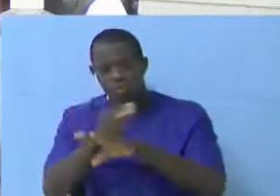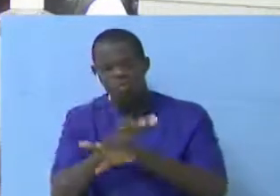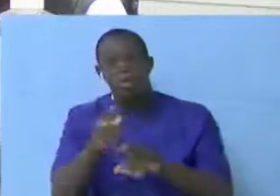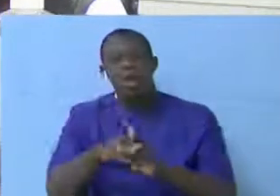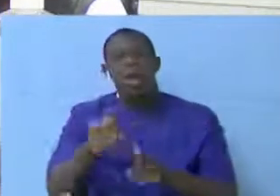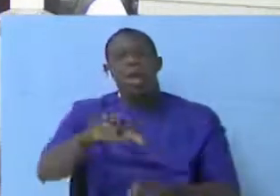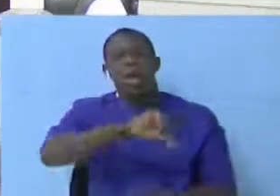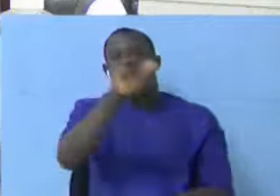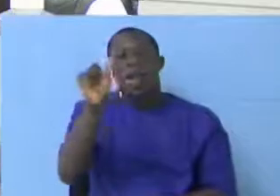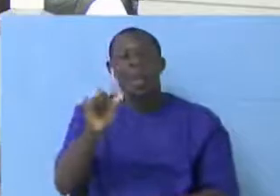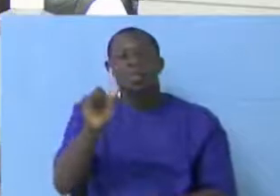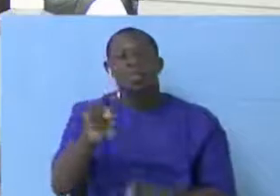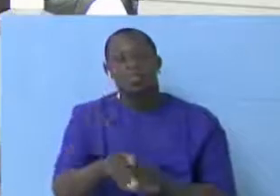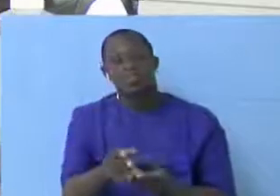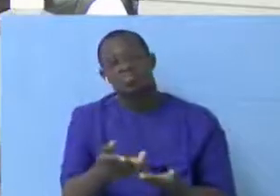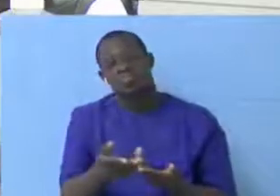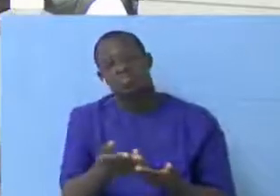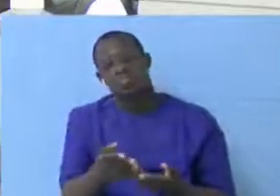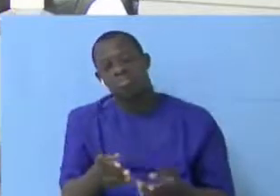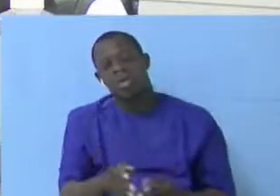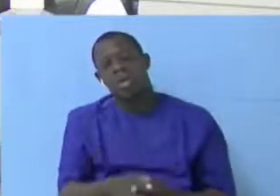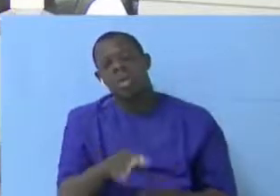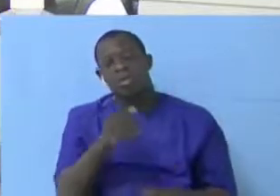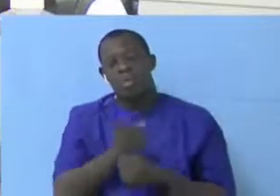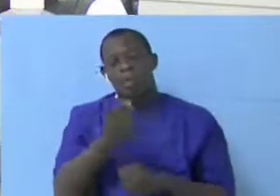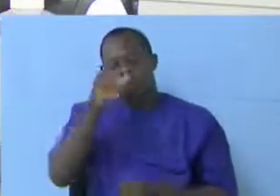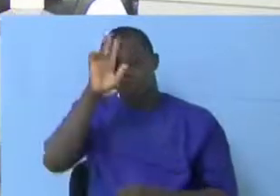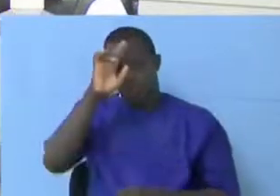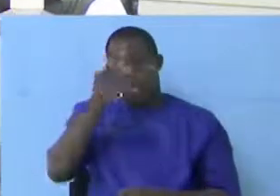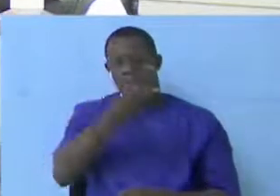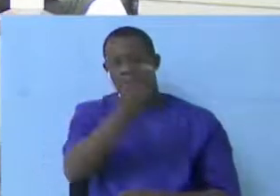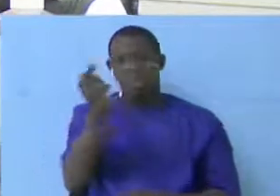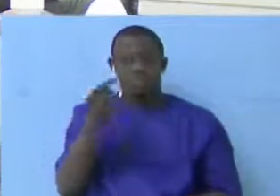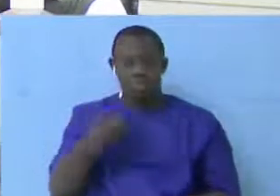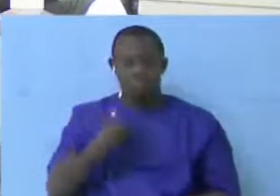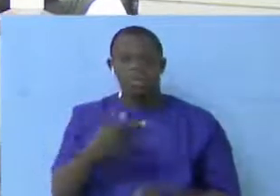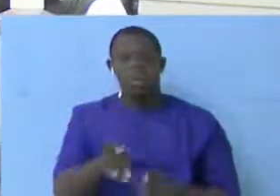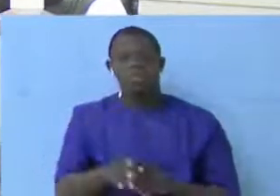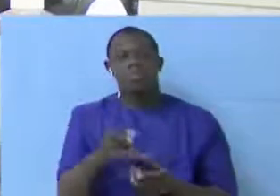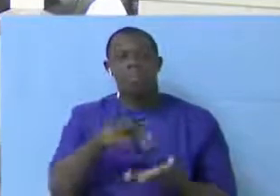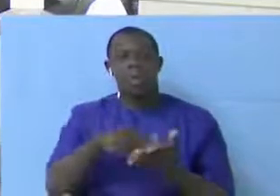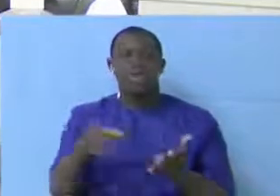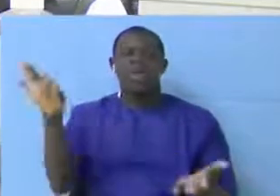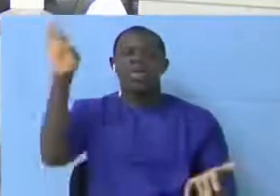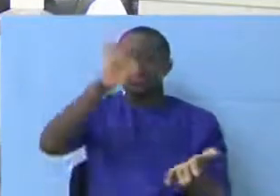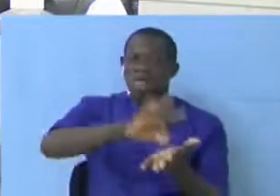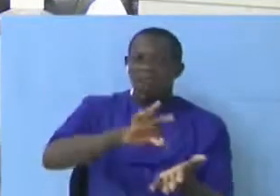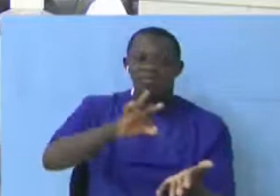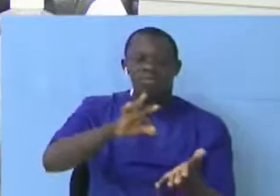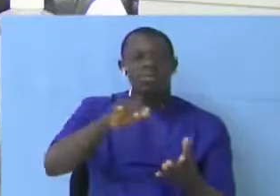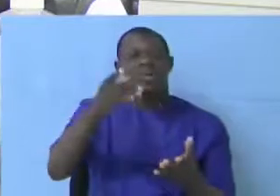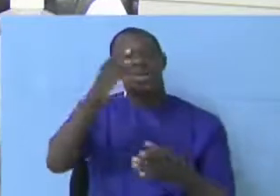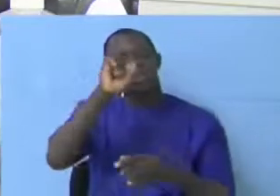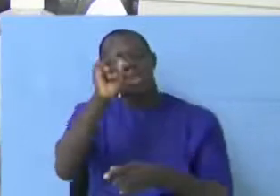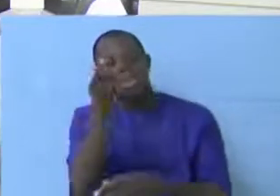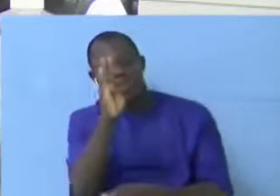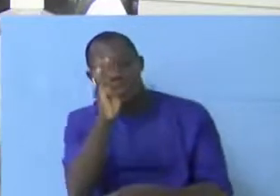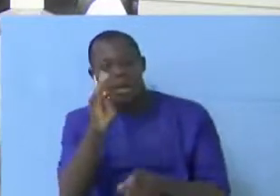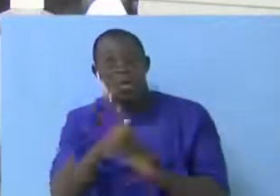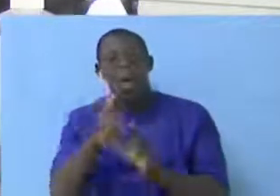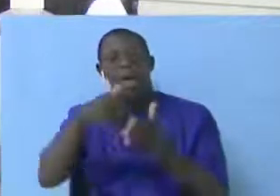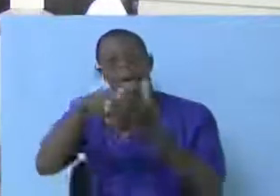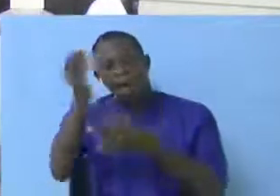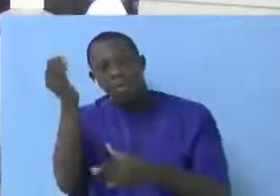And allegedly, these people were frequenting Bissau in and out.